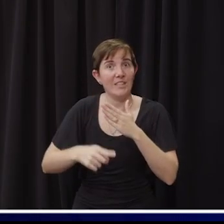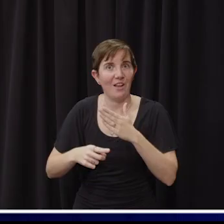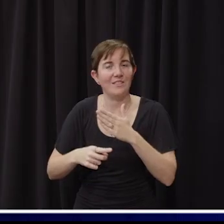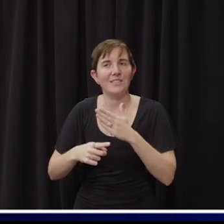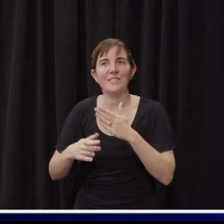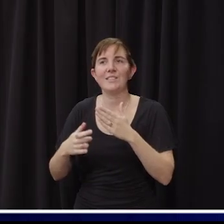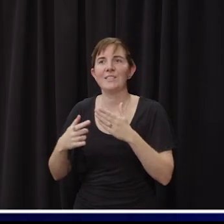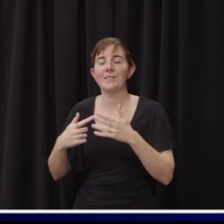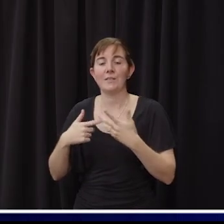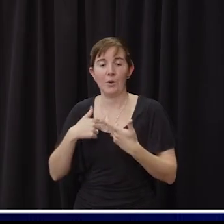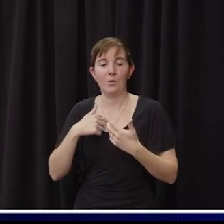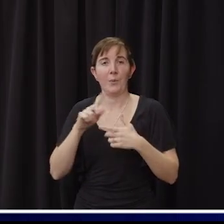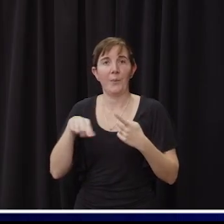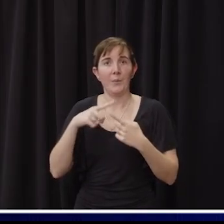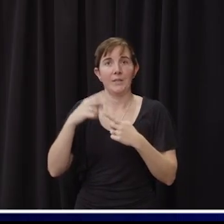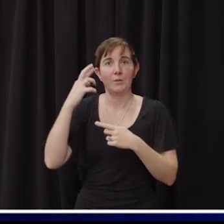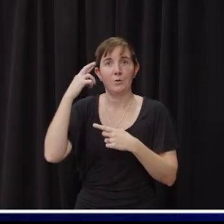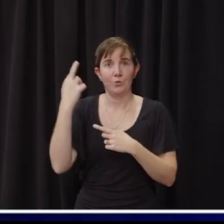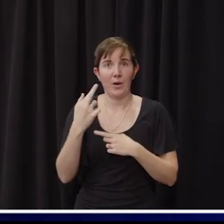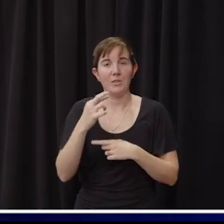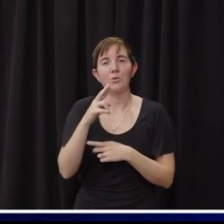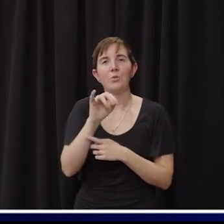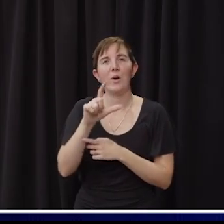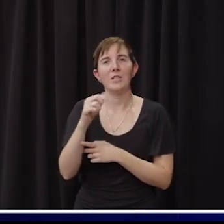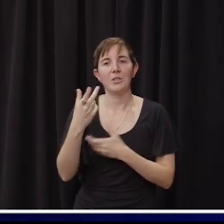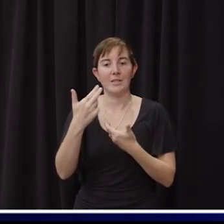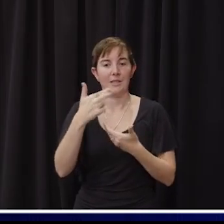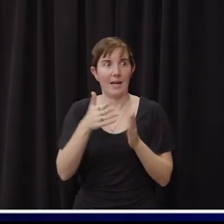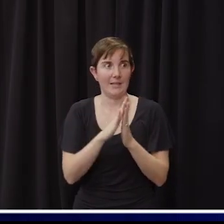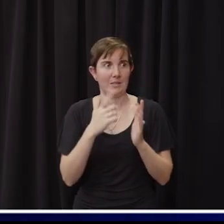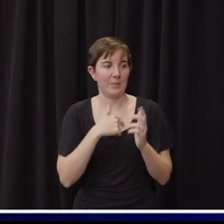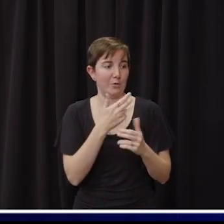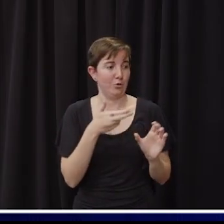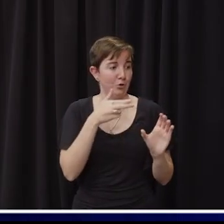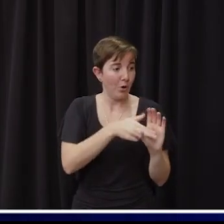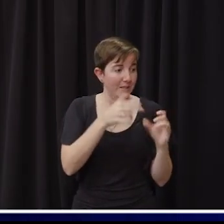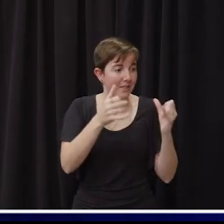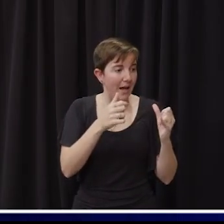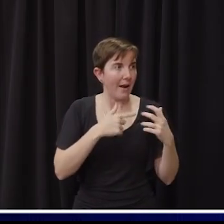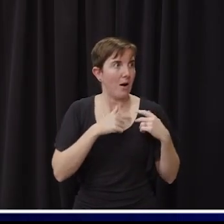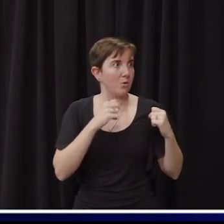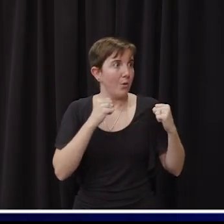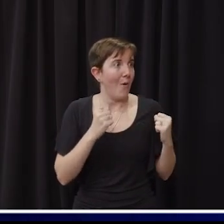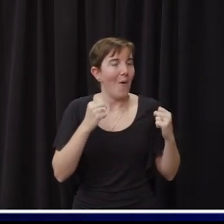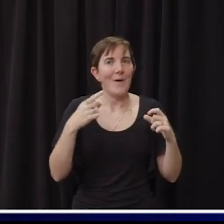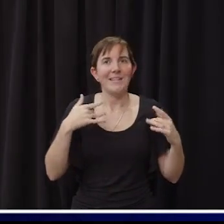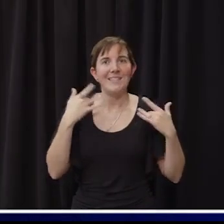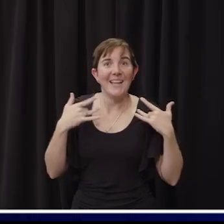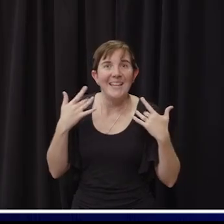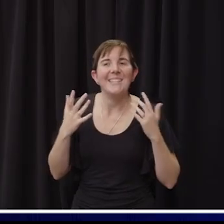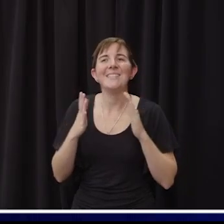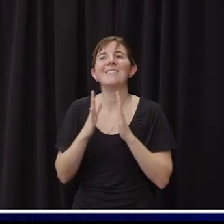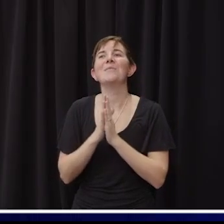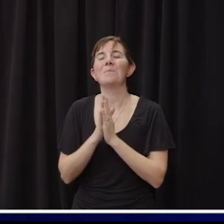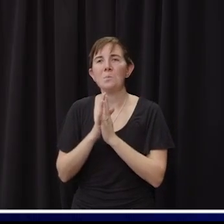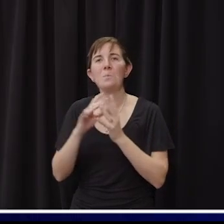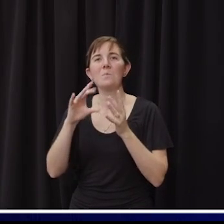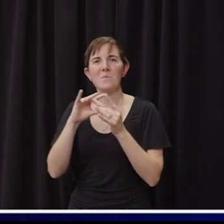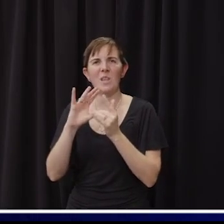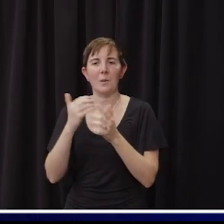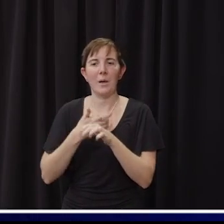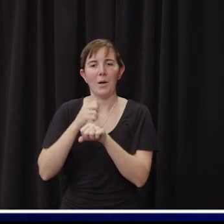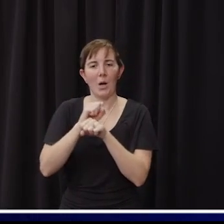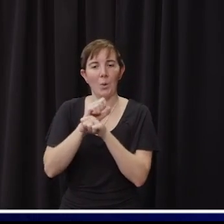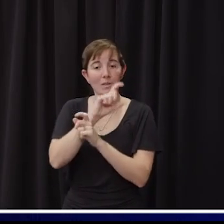was really honored that Rachel asked me to join you today and talk about some of our work in public places, and specifically